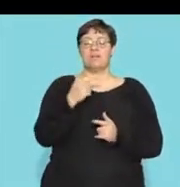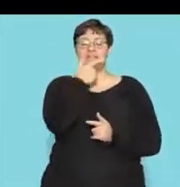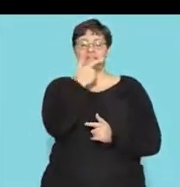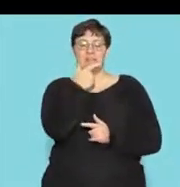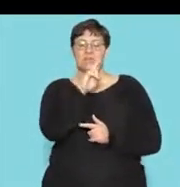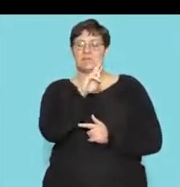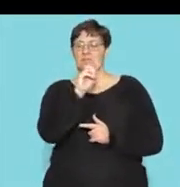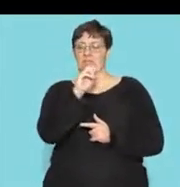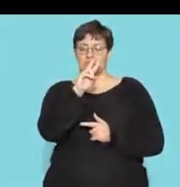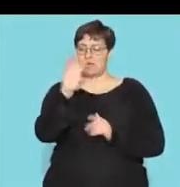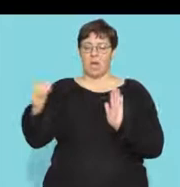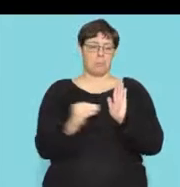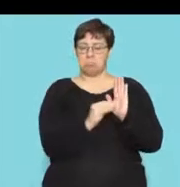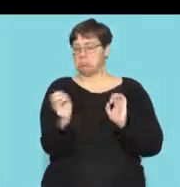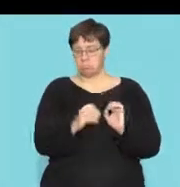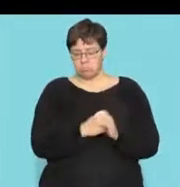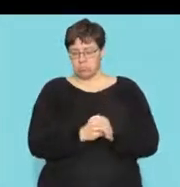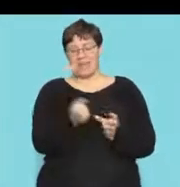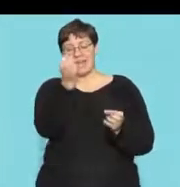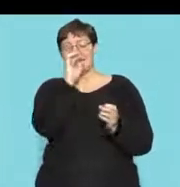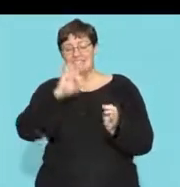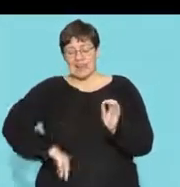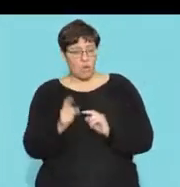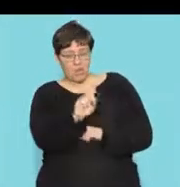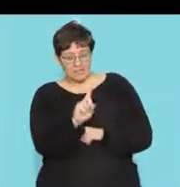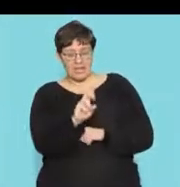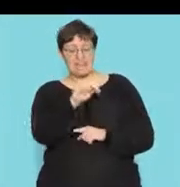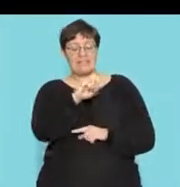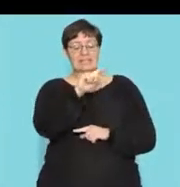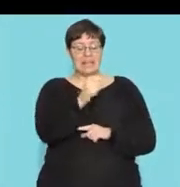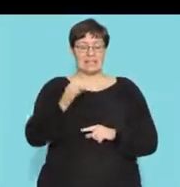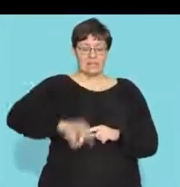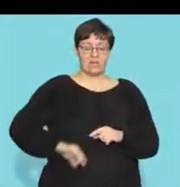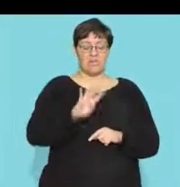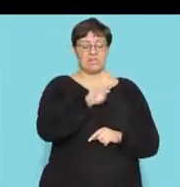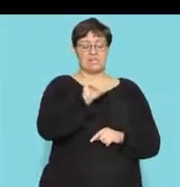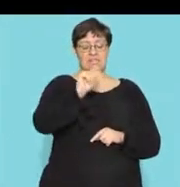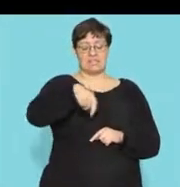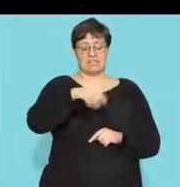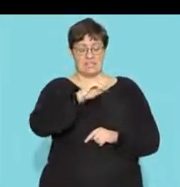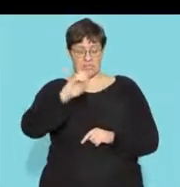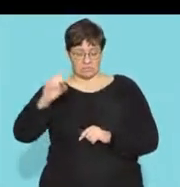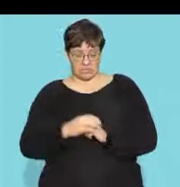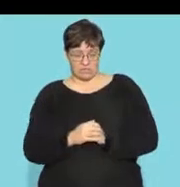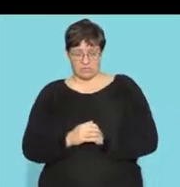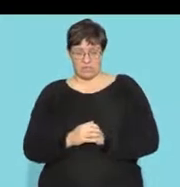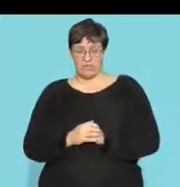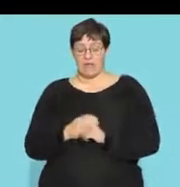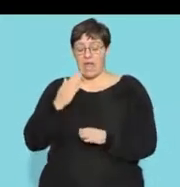2020. The salary details are as follows. Net salary was 46,000, employer contributions